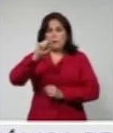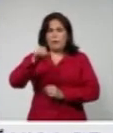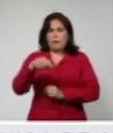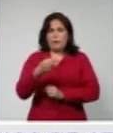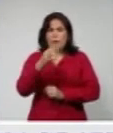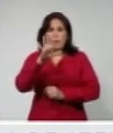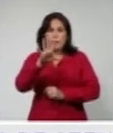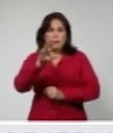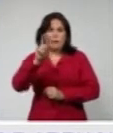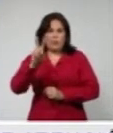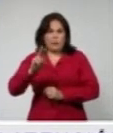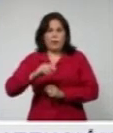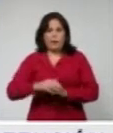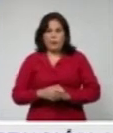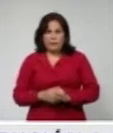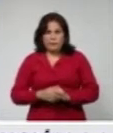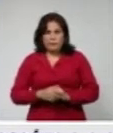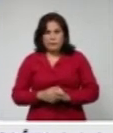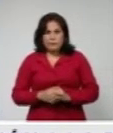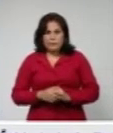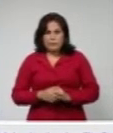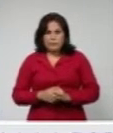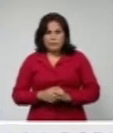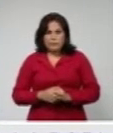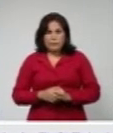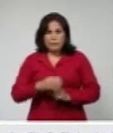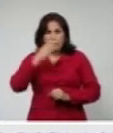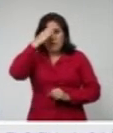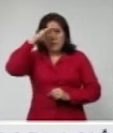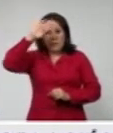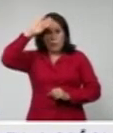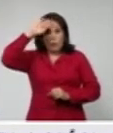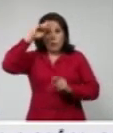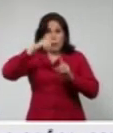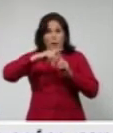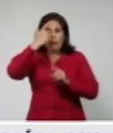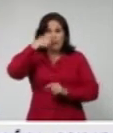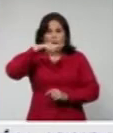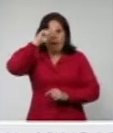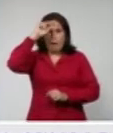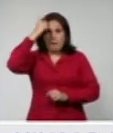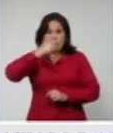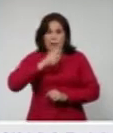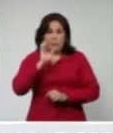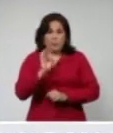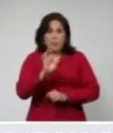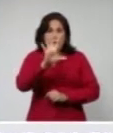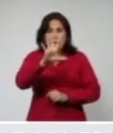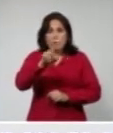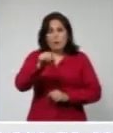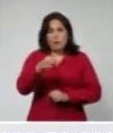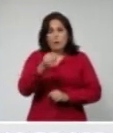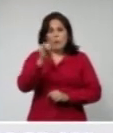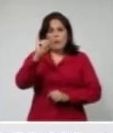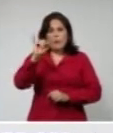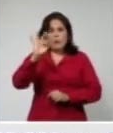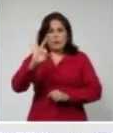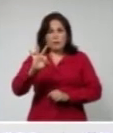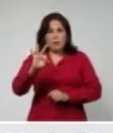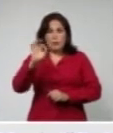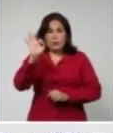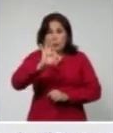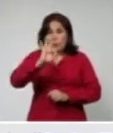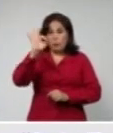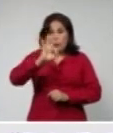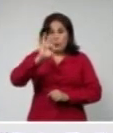yesterday's figures. Then Pinar del Rio with 5.65, Villa